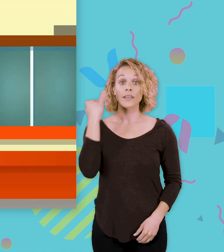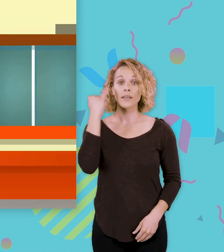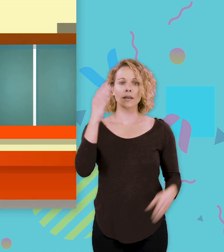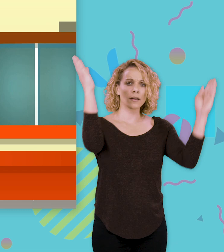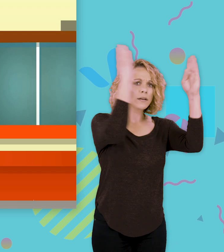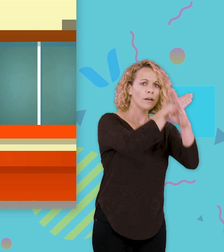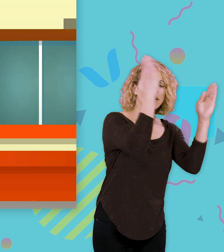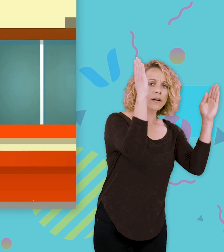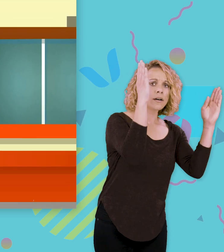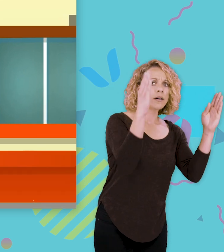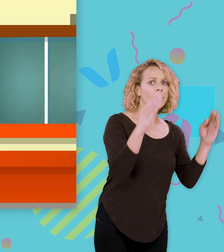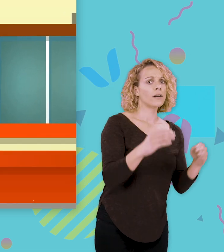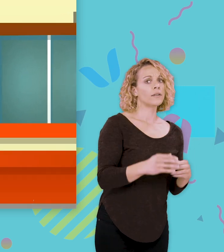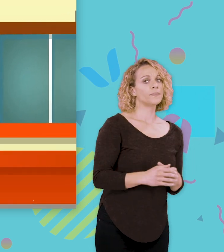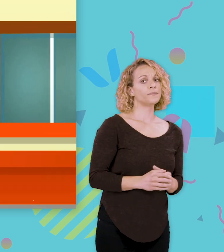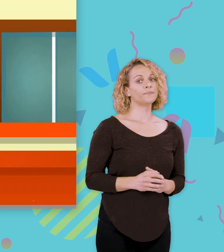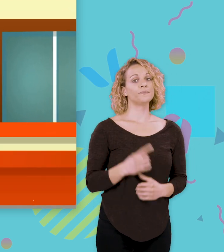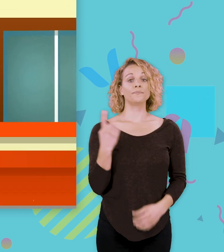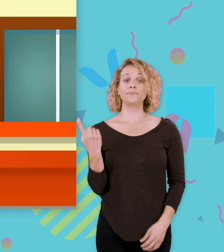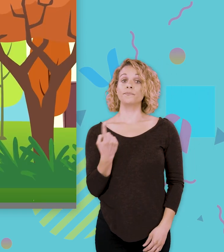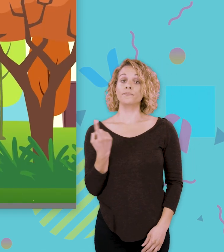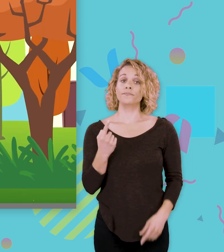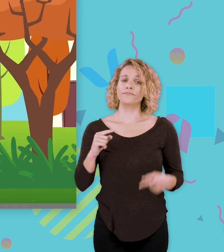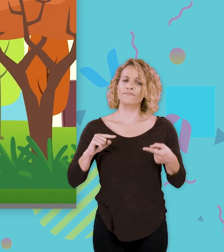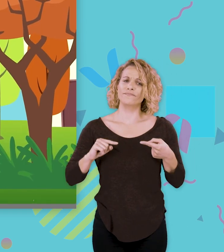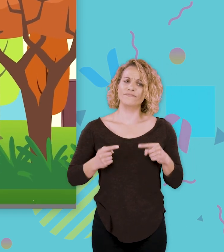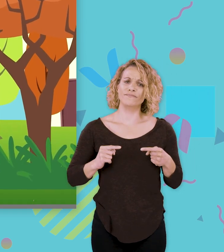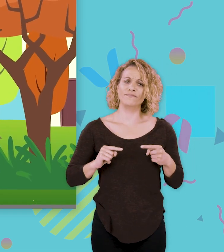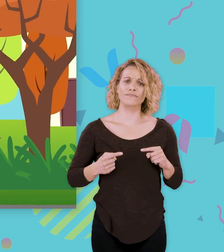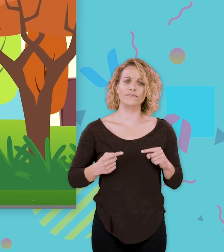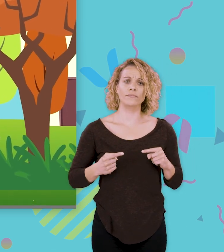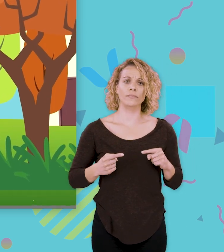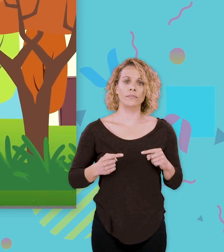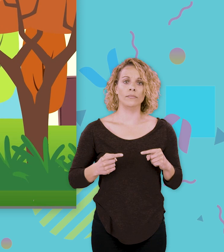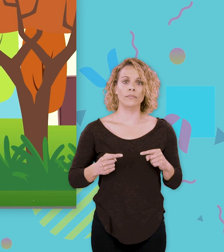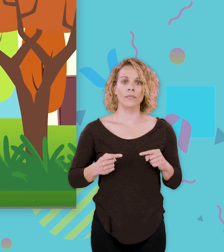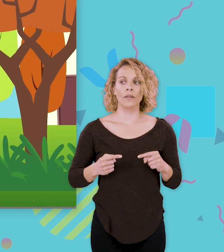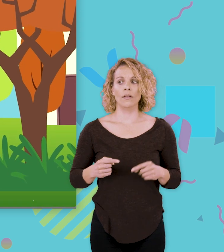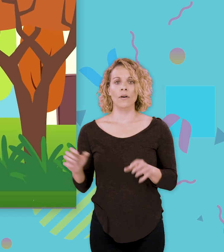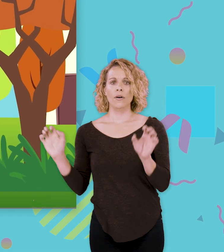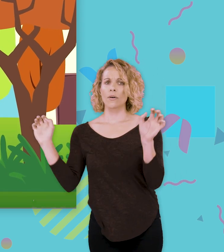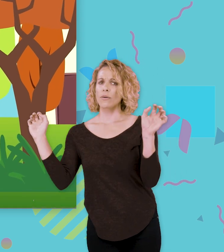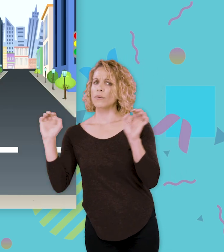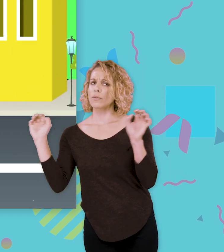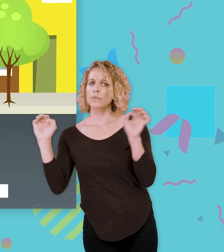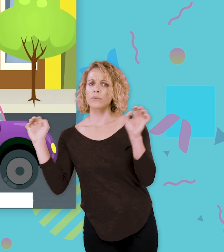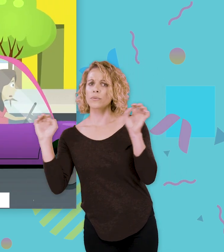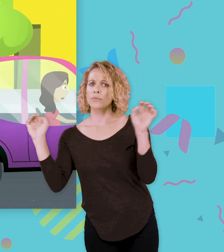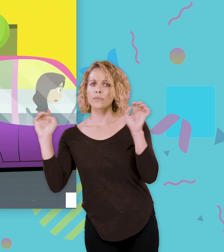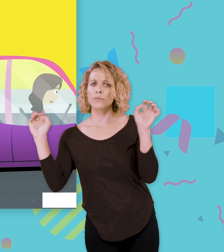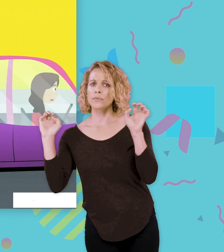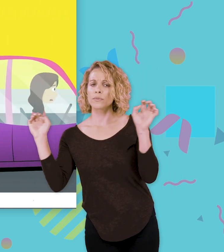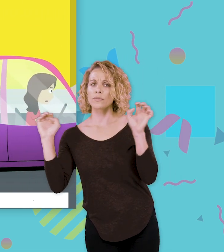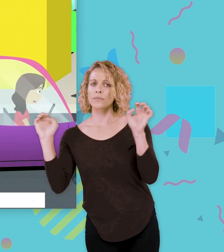If you're ever in trouble, or if somebody's hurt, or if